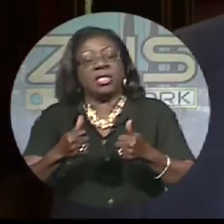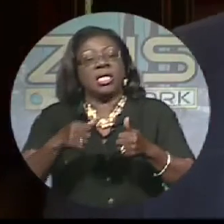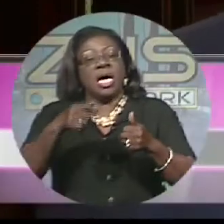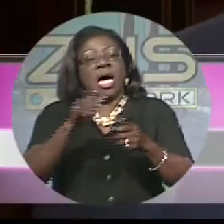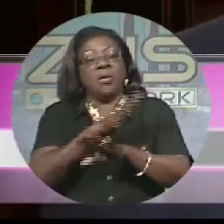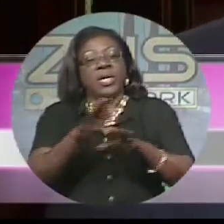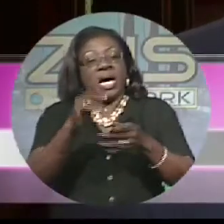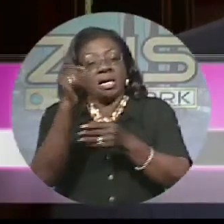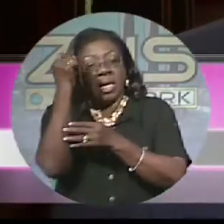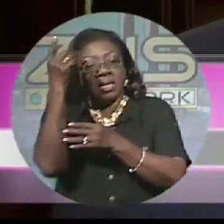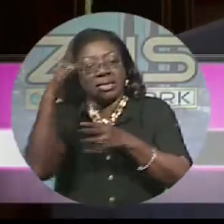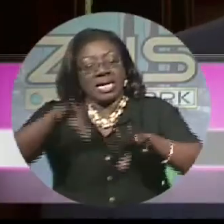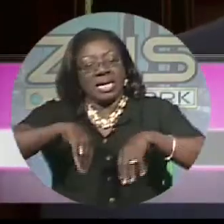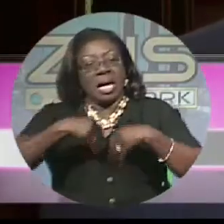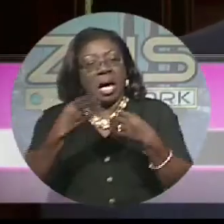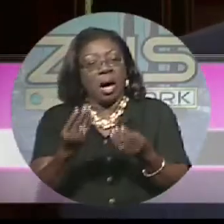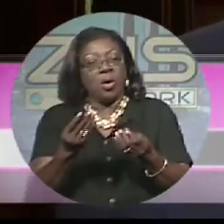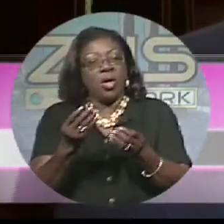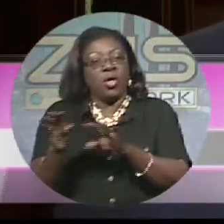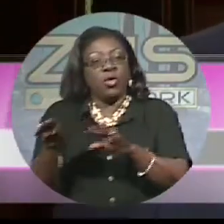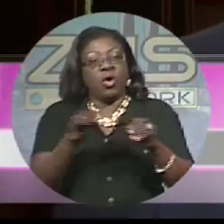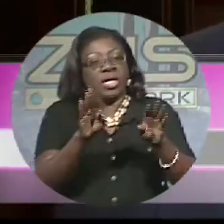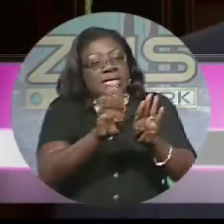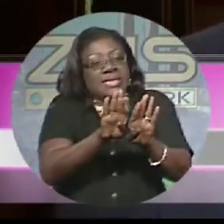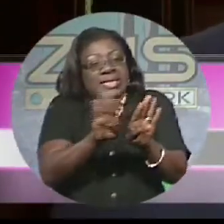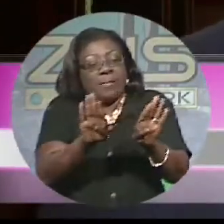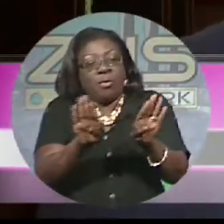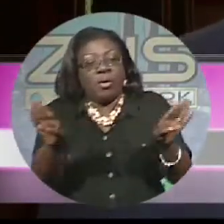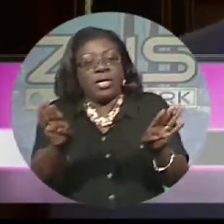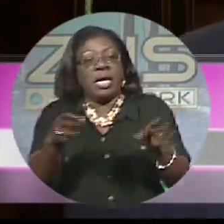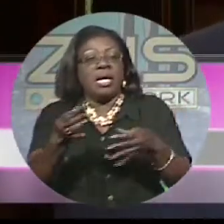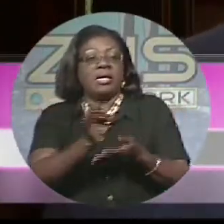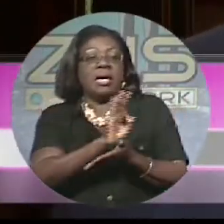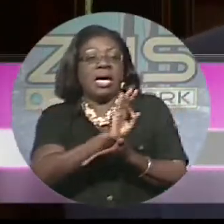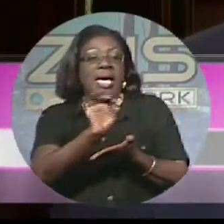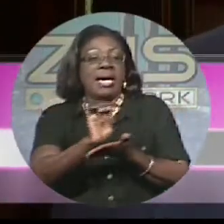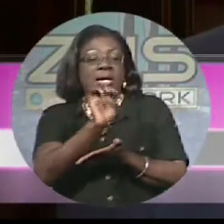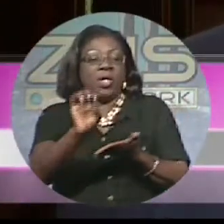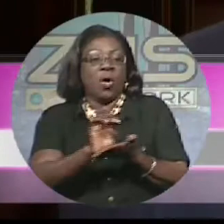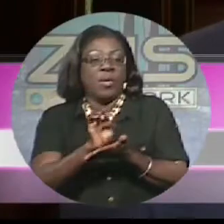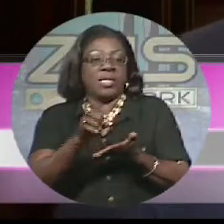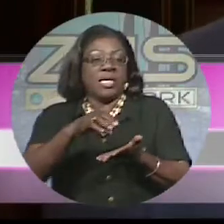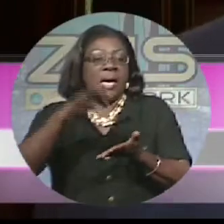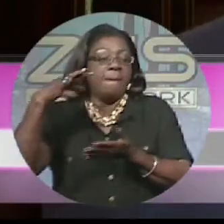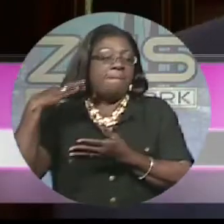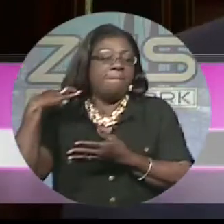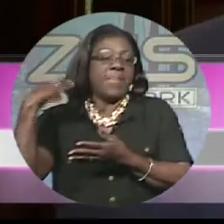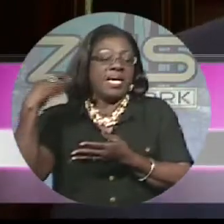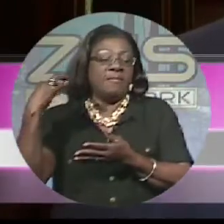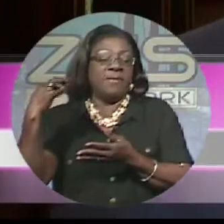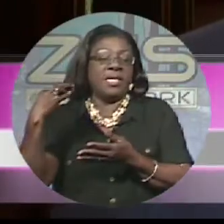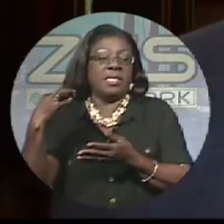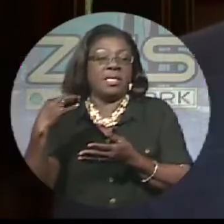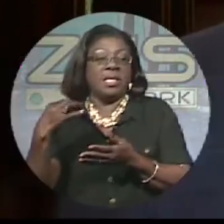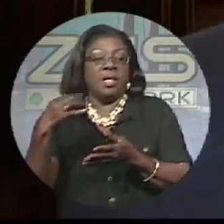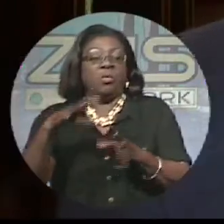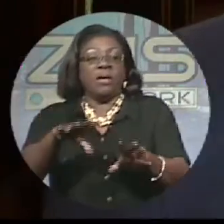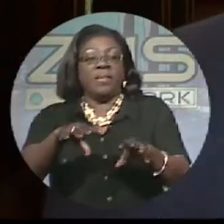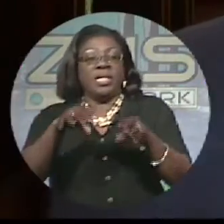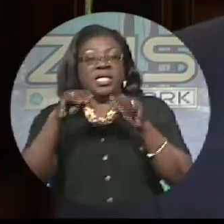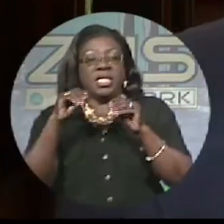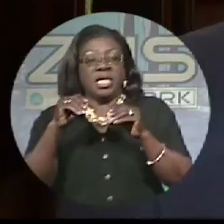how you're going to separate the economic benefit of what was, you know, what may have been